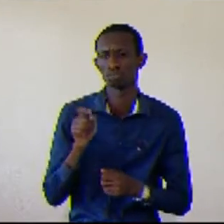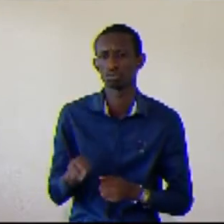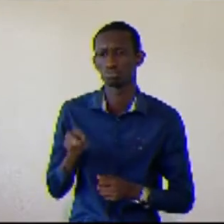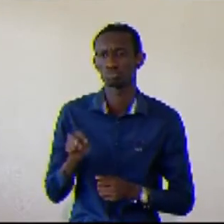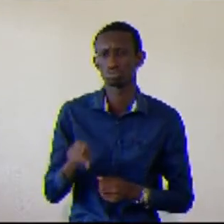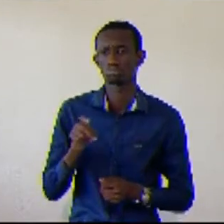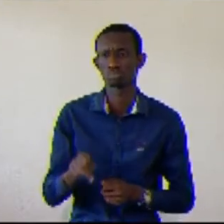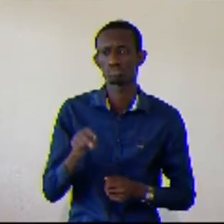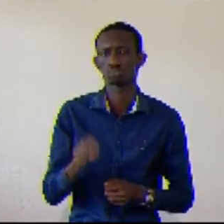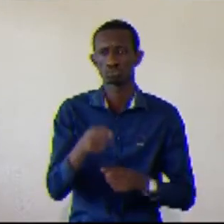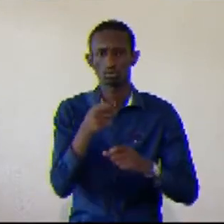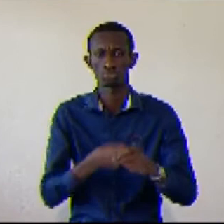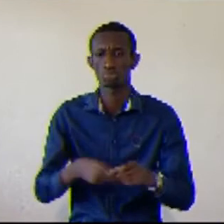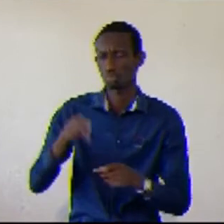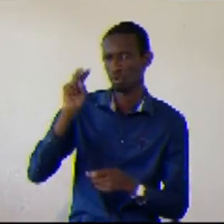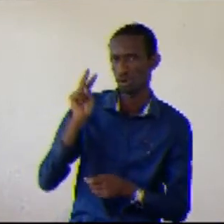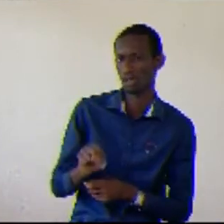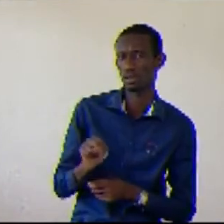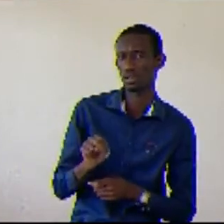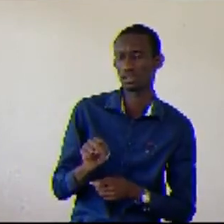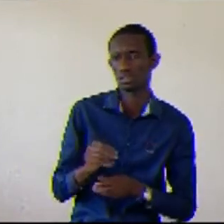plus 1, those are